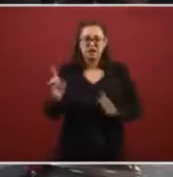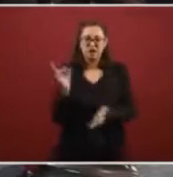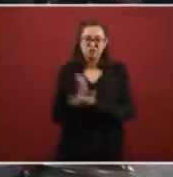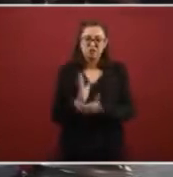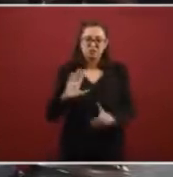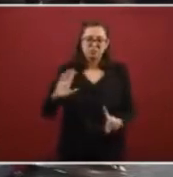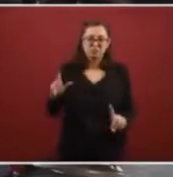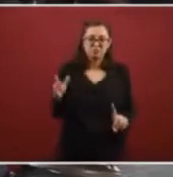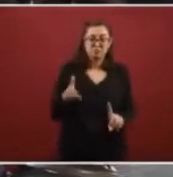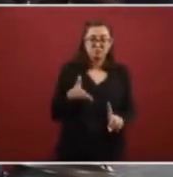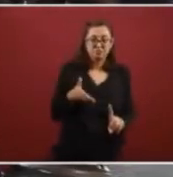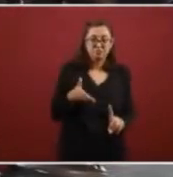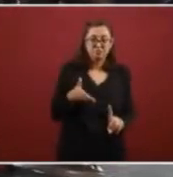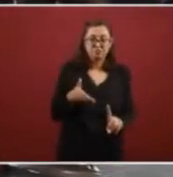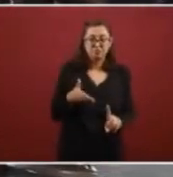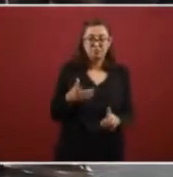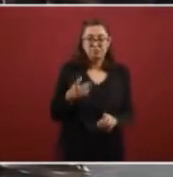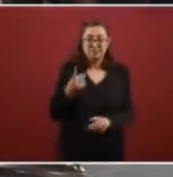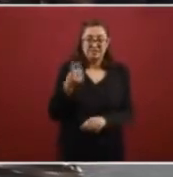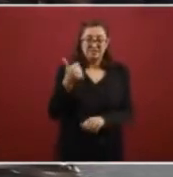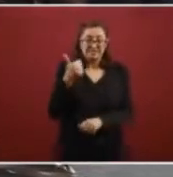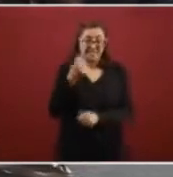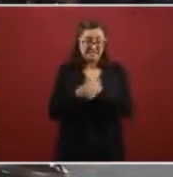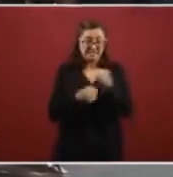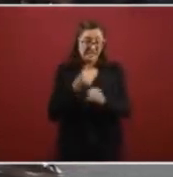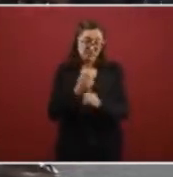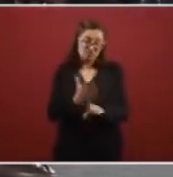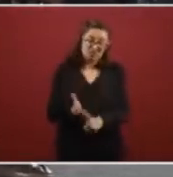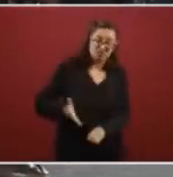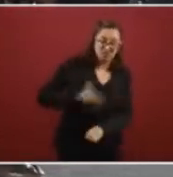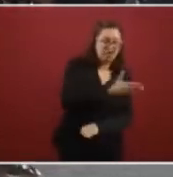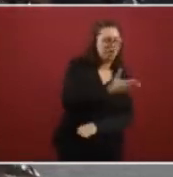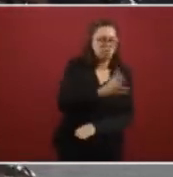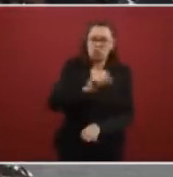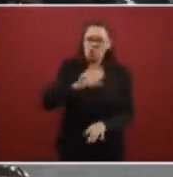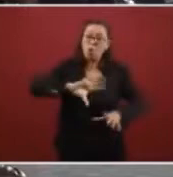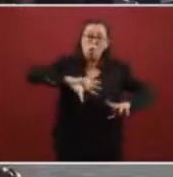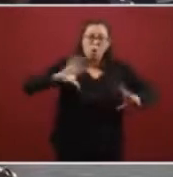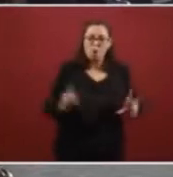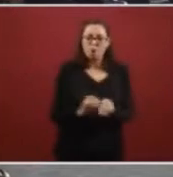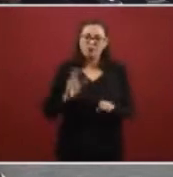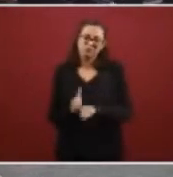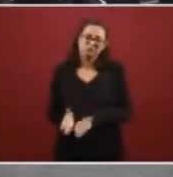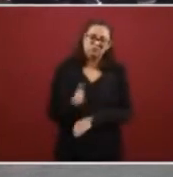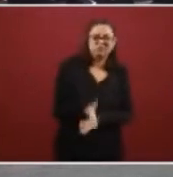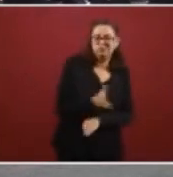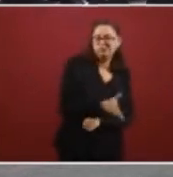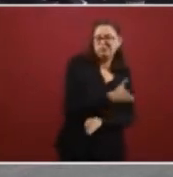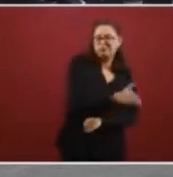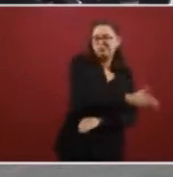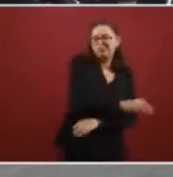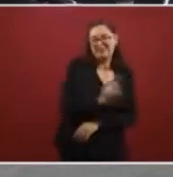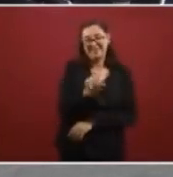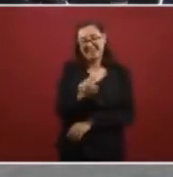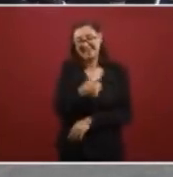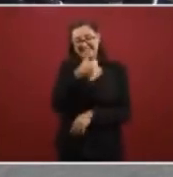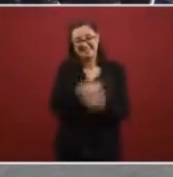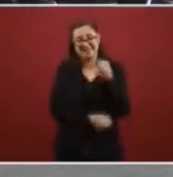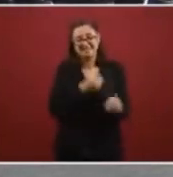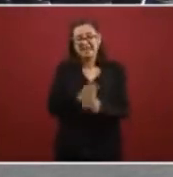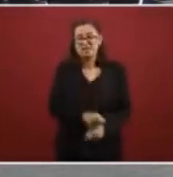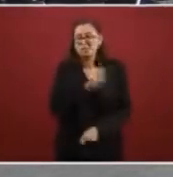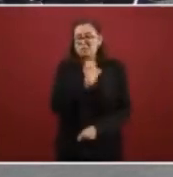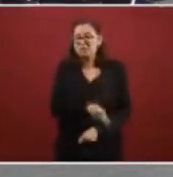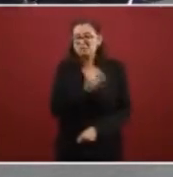But I want it all to be just referred to the previous 6 years. This